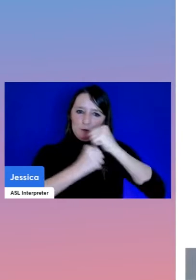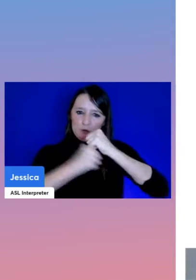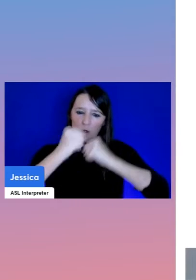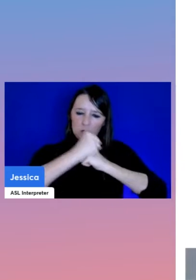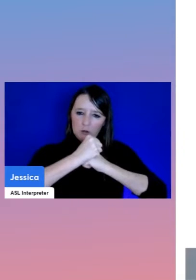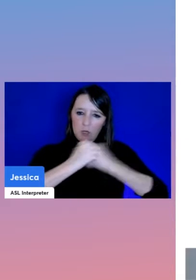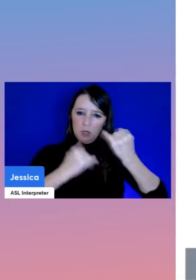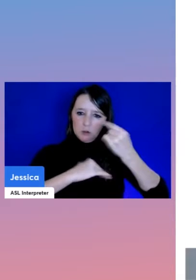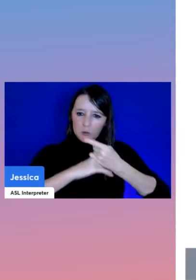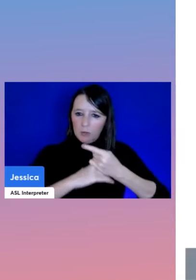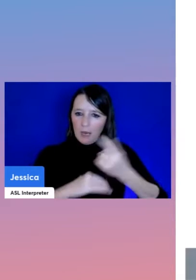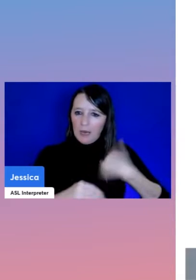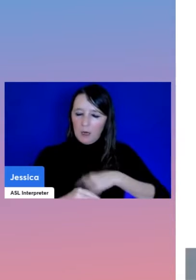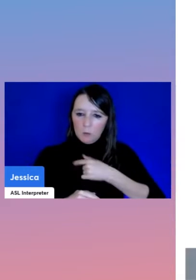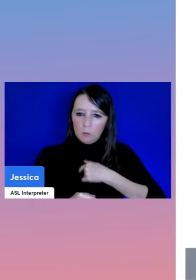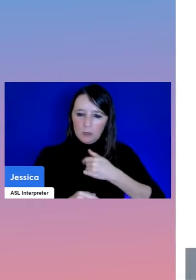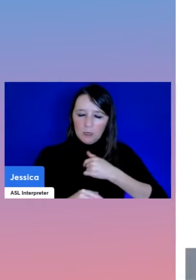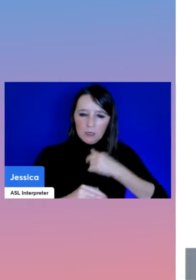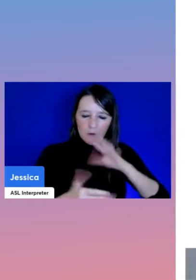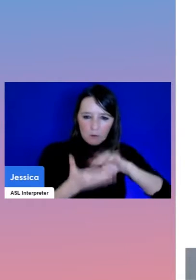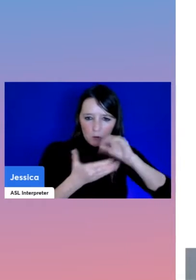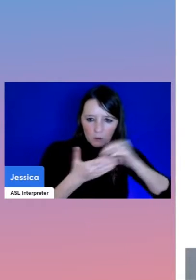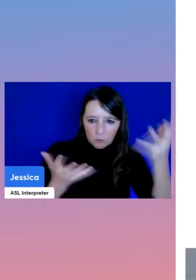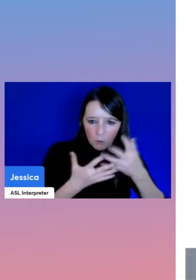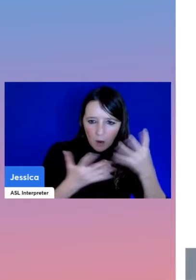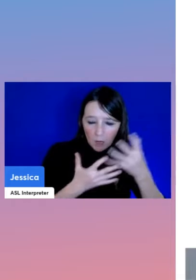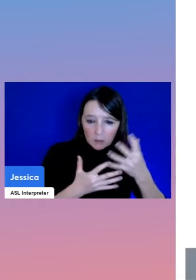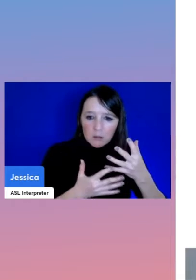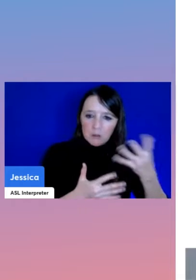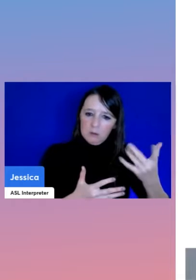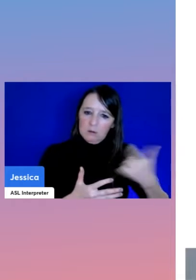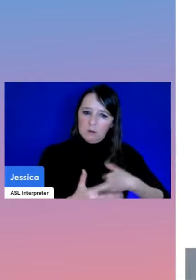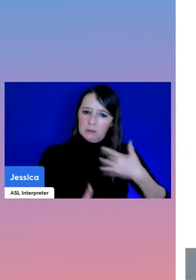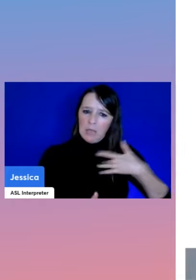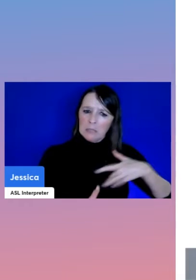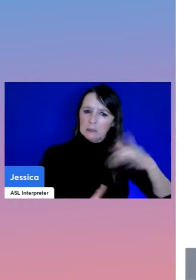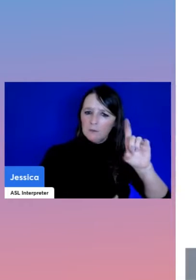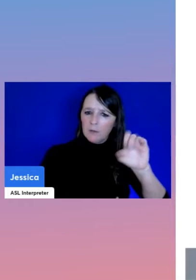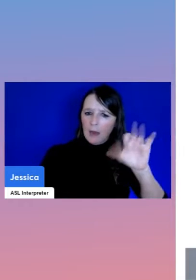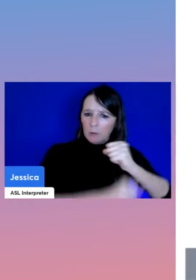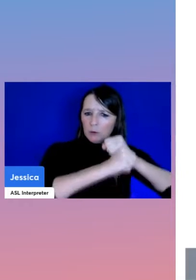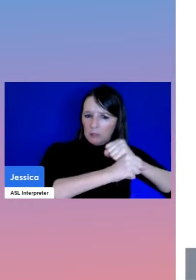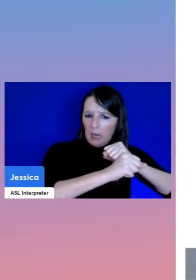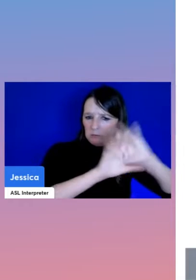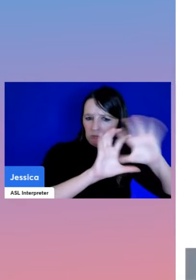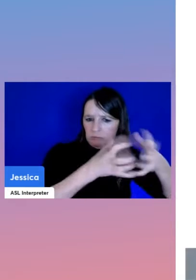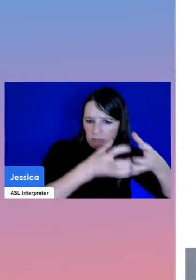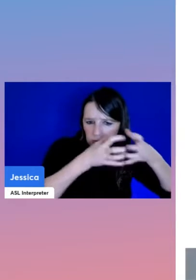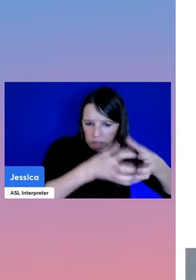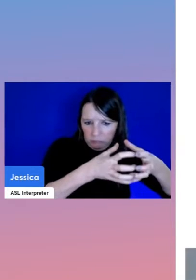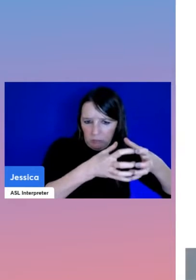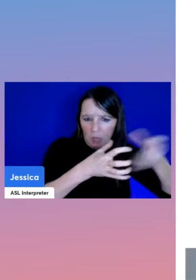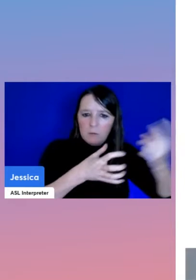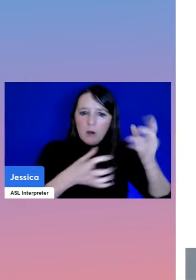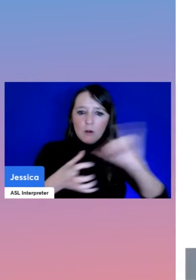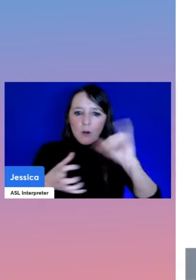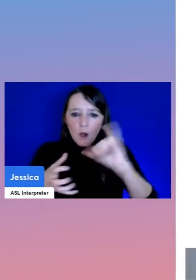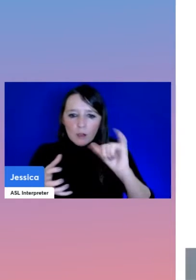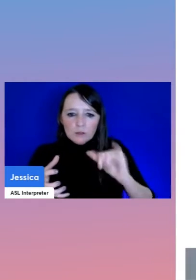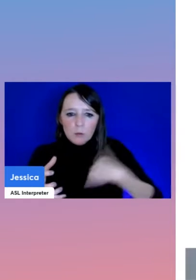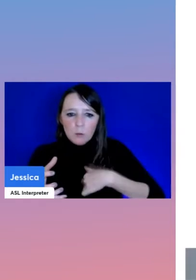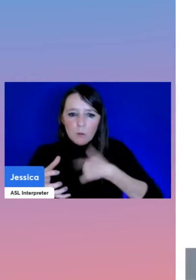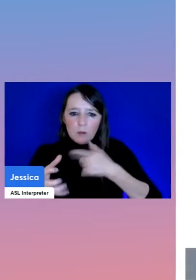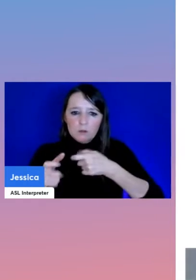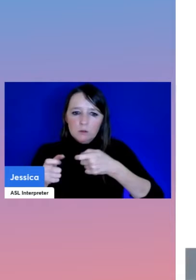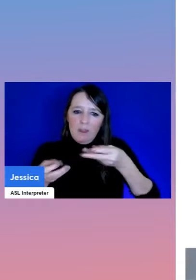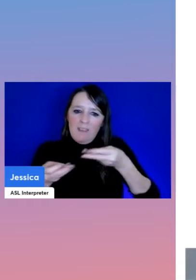attention is directed not only towards protecting sensitive data, but also towards the efficient deployment and management